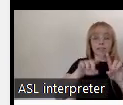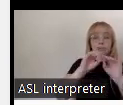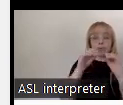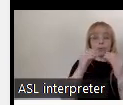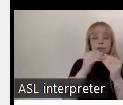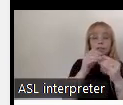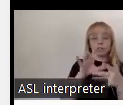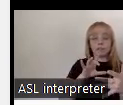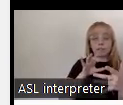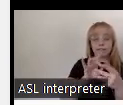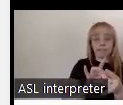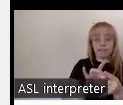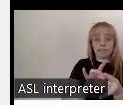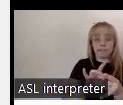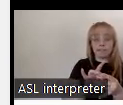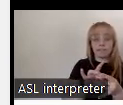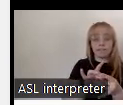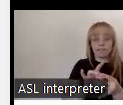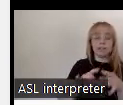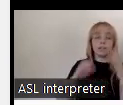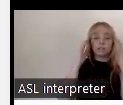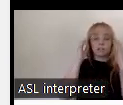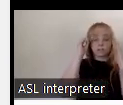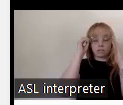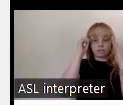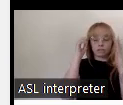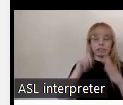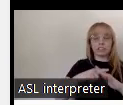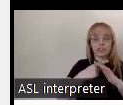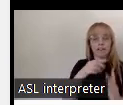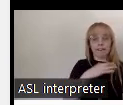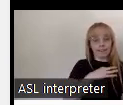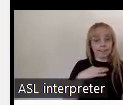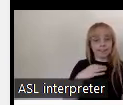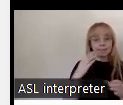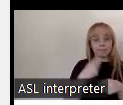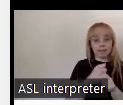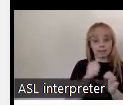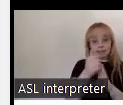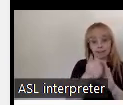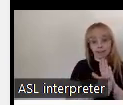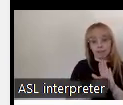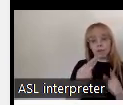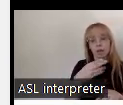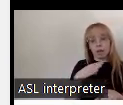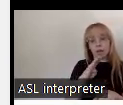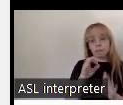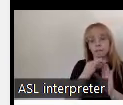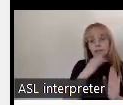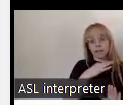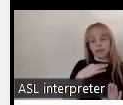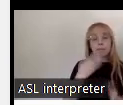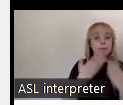associated with. All of our hub staff, when they begin training, create an account. So that's why there's hub staff here. Maybe you're